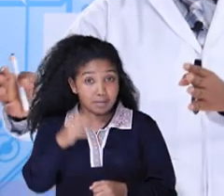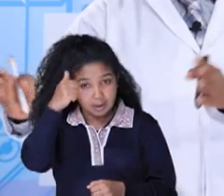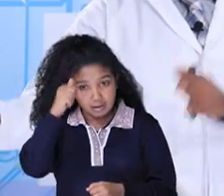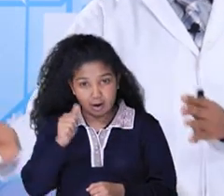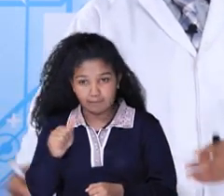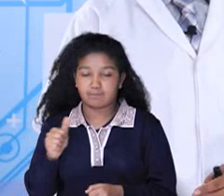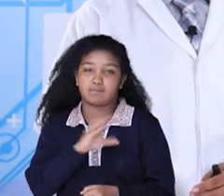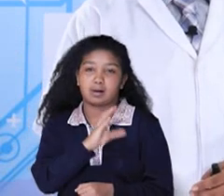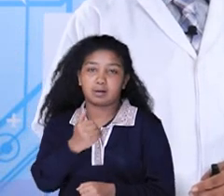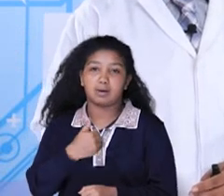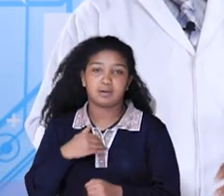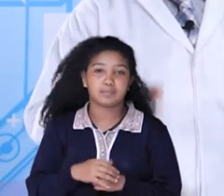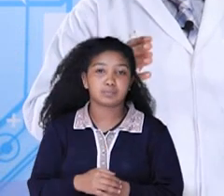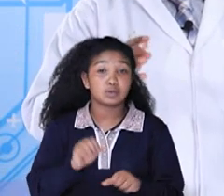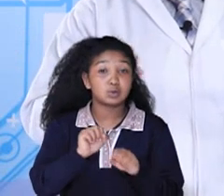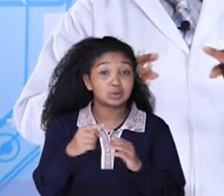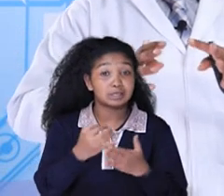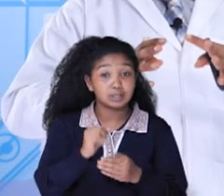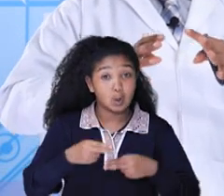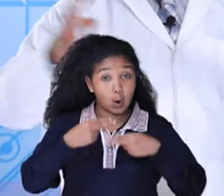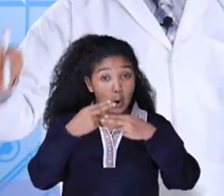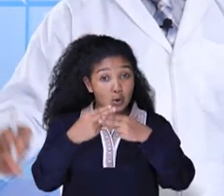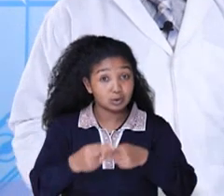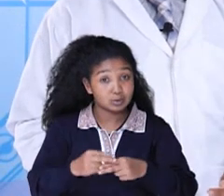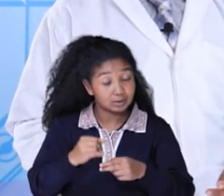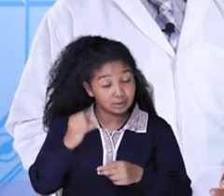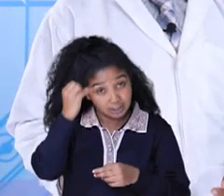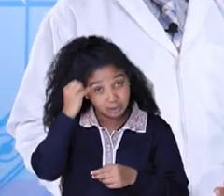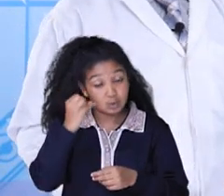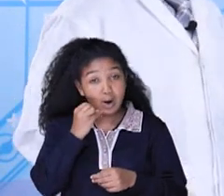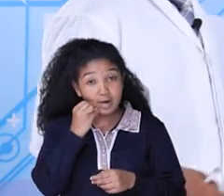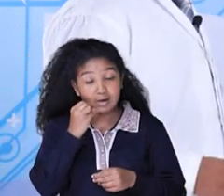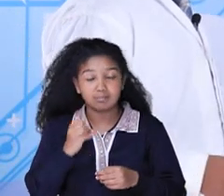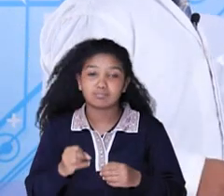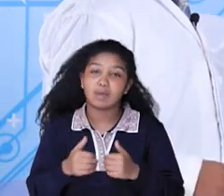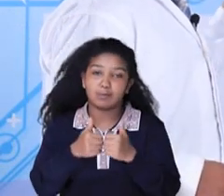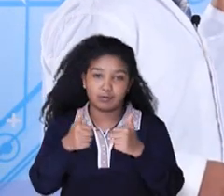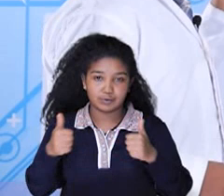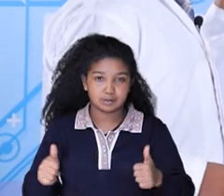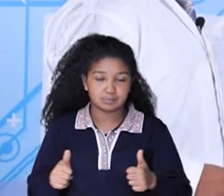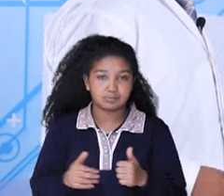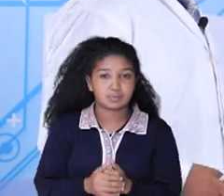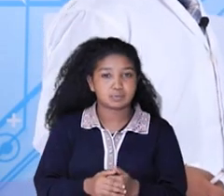and males also have. So this is called sexual dimorphism.